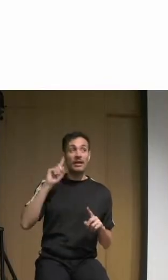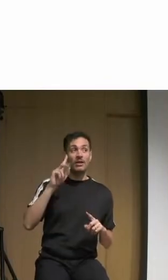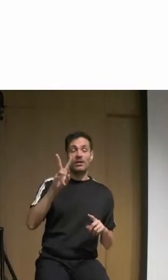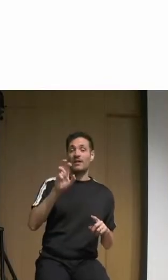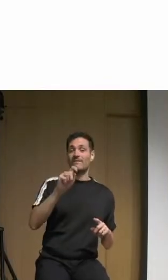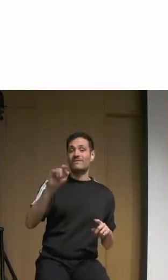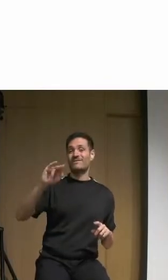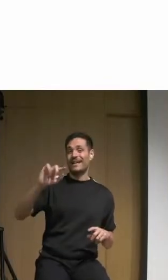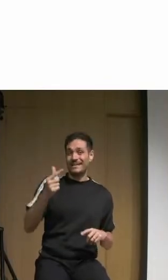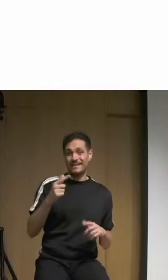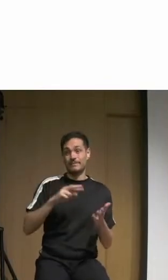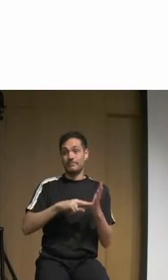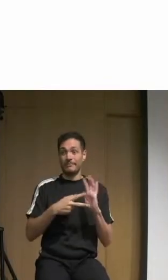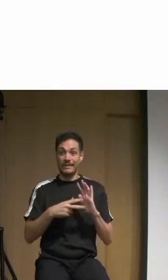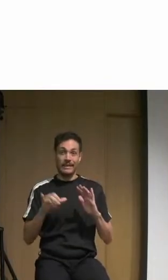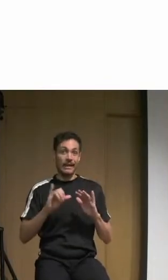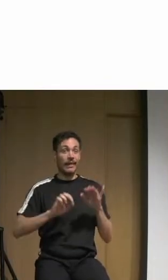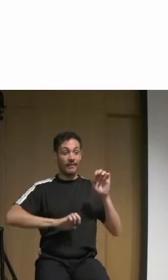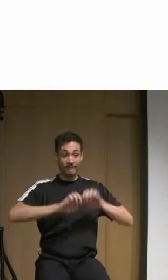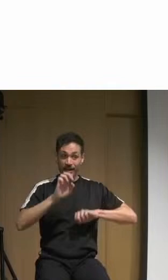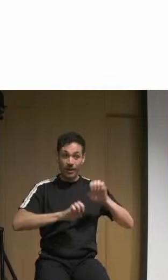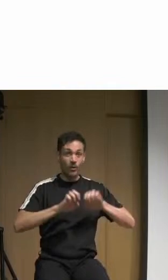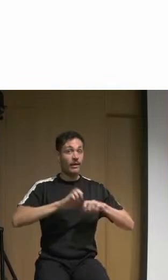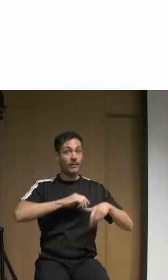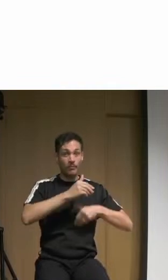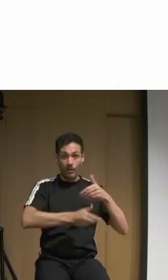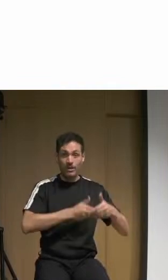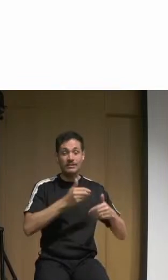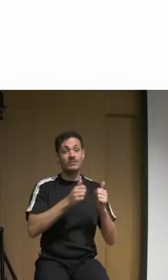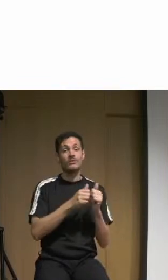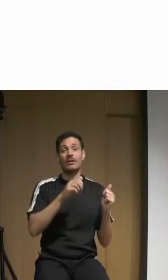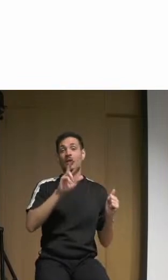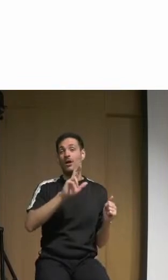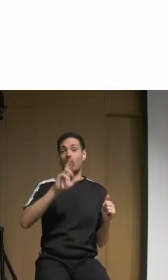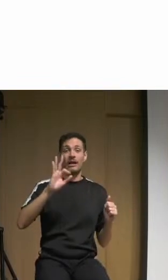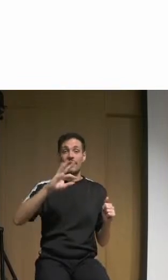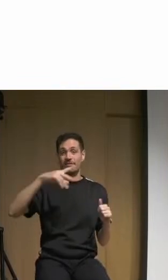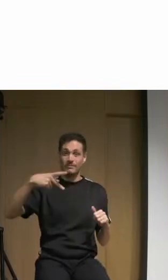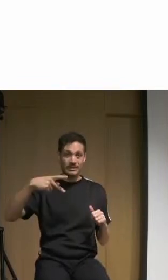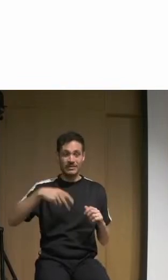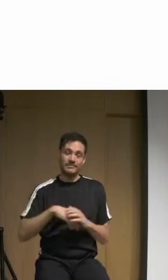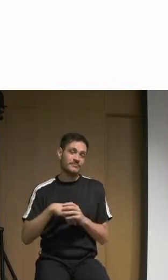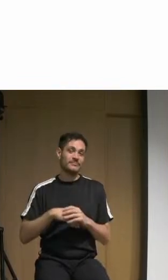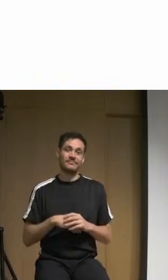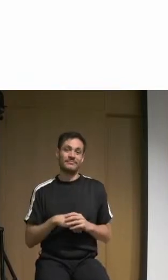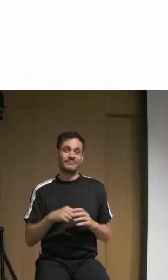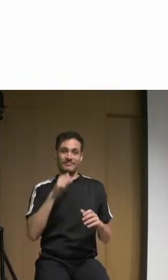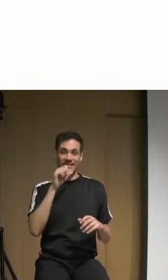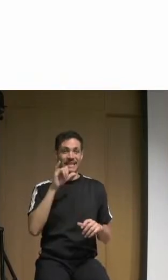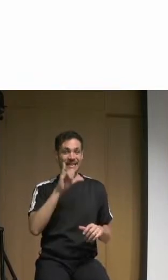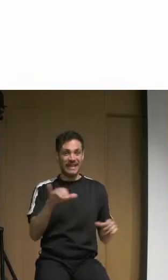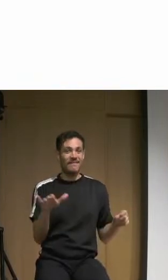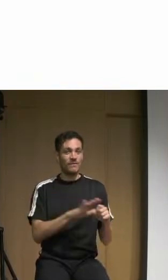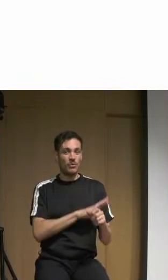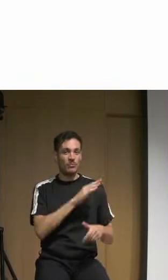through the evaluation process that we've done with RFPs. We did not do that full process.